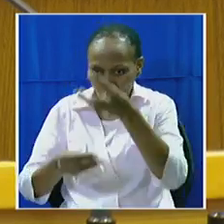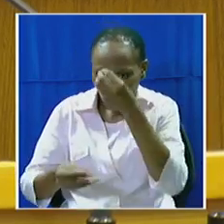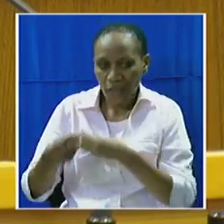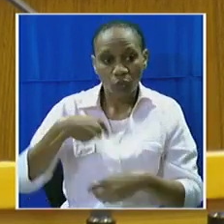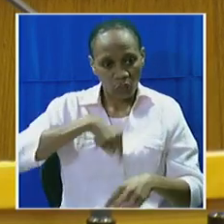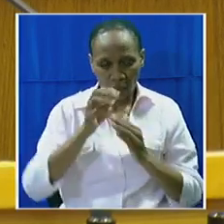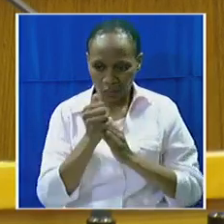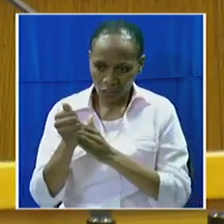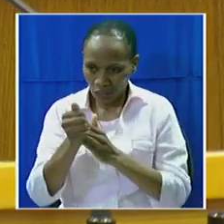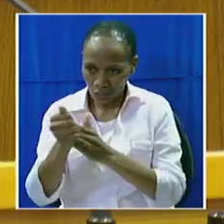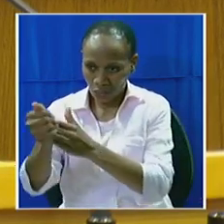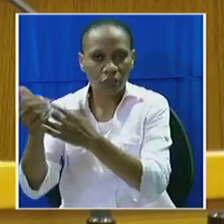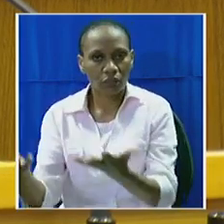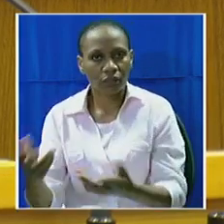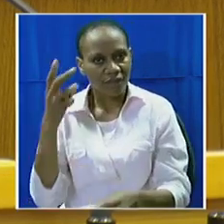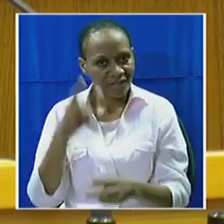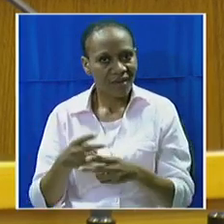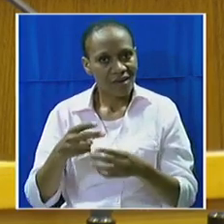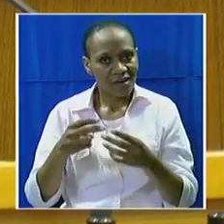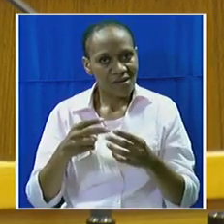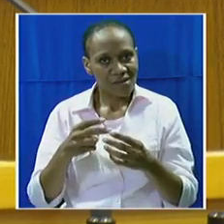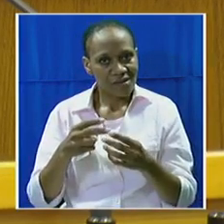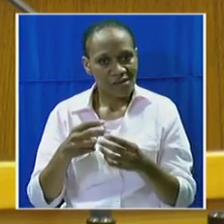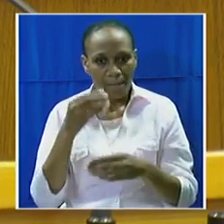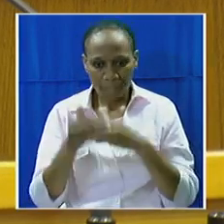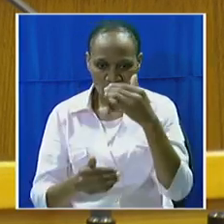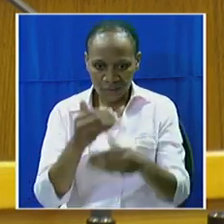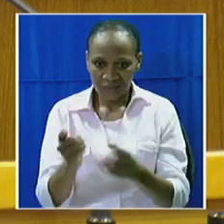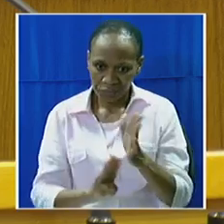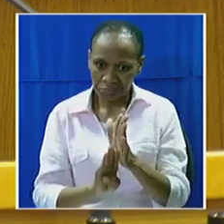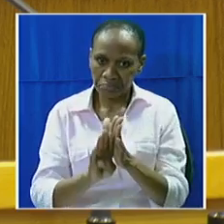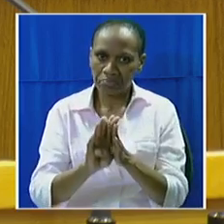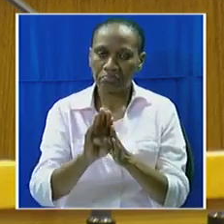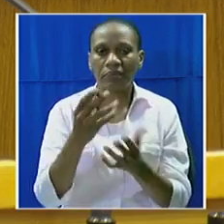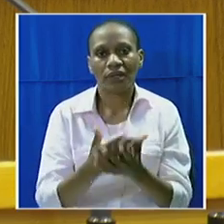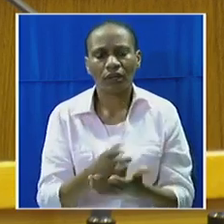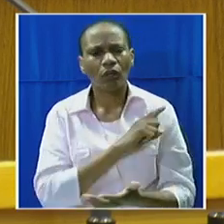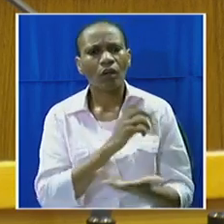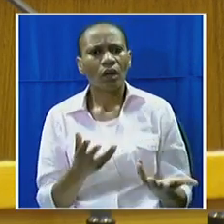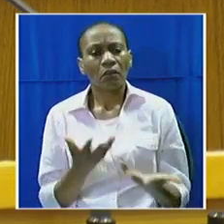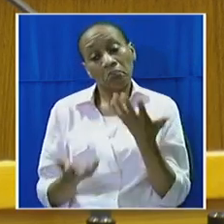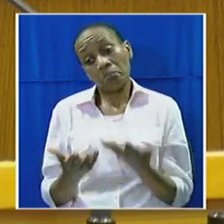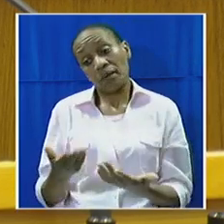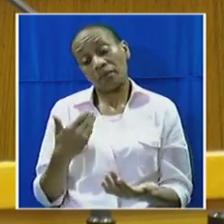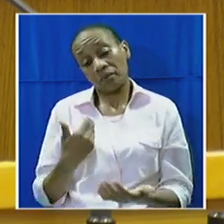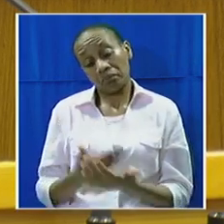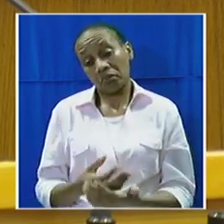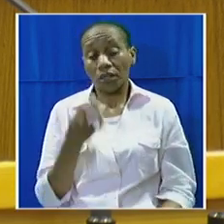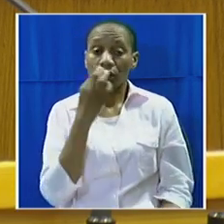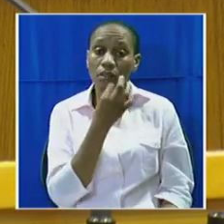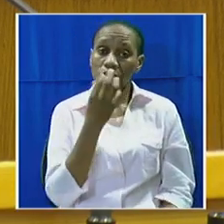characterize the processes in that area so that indeed we might say we are